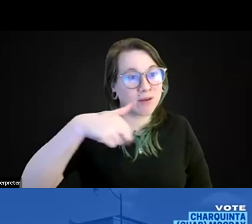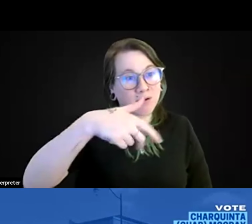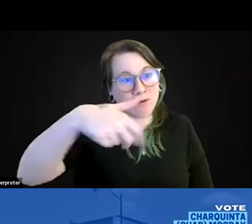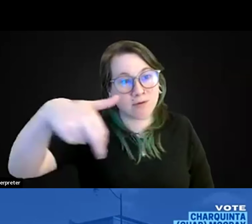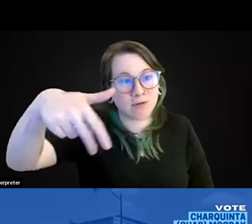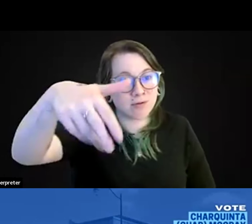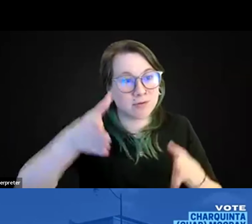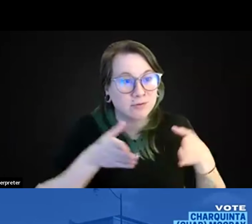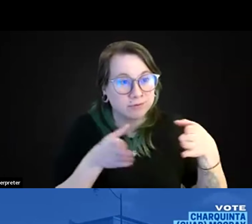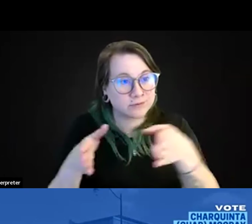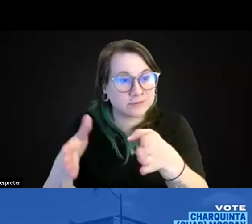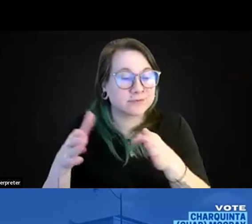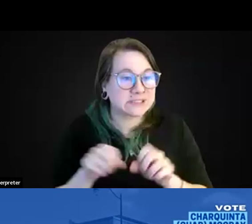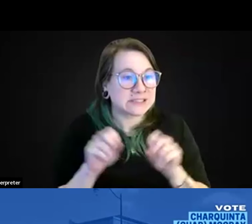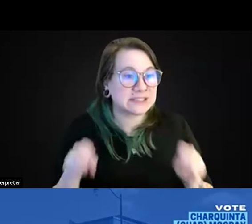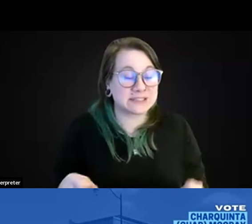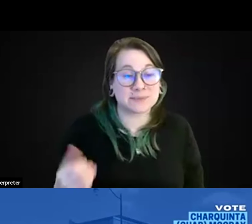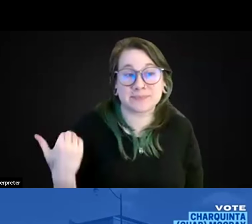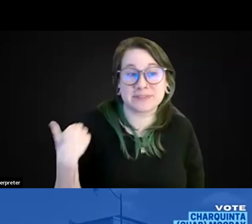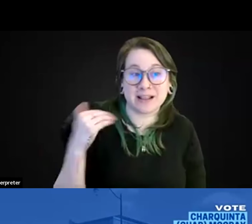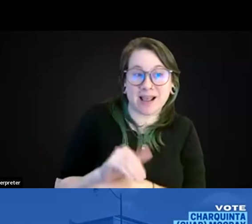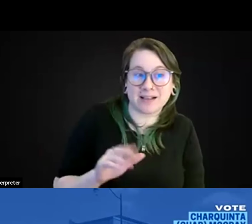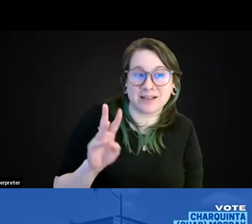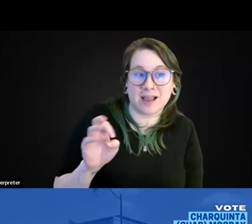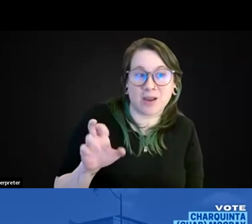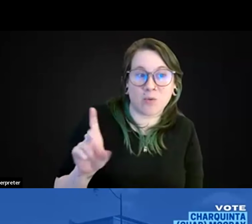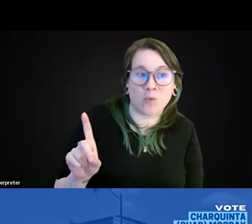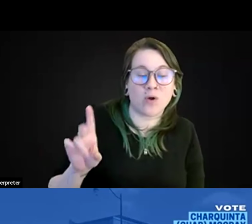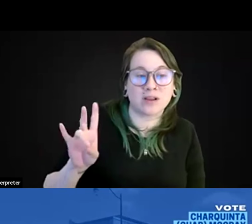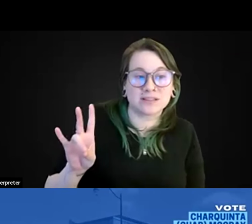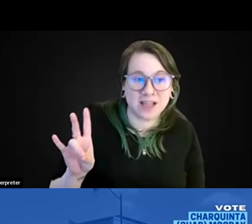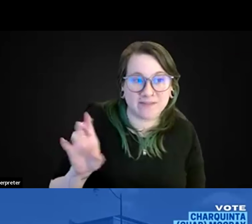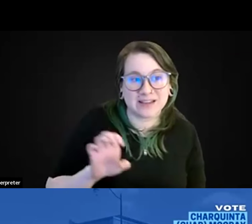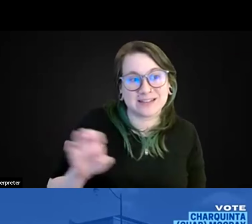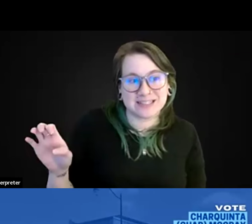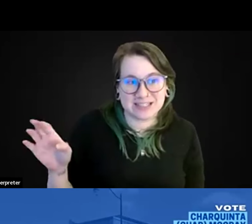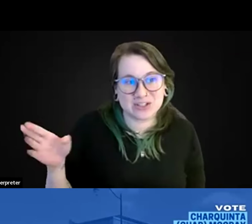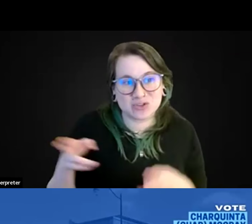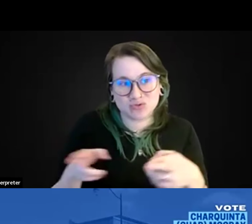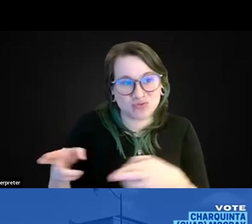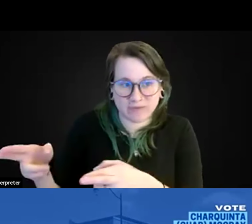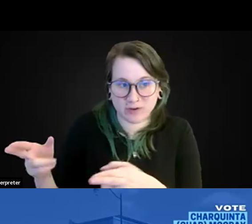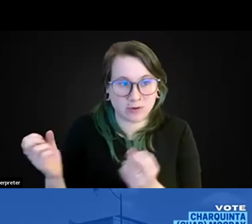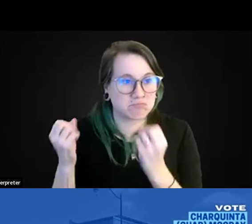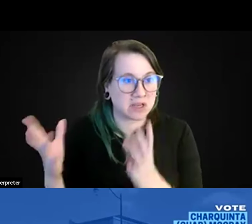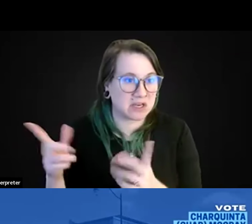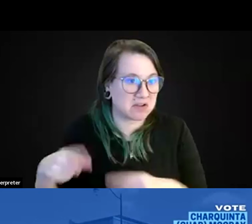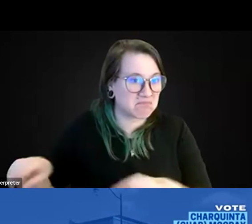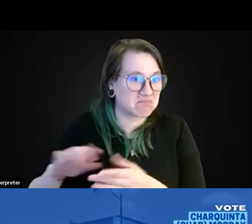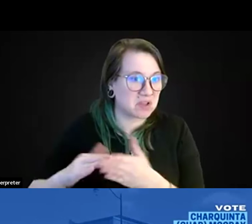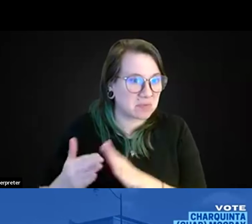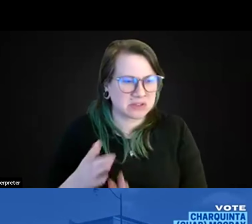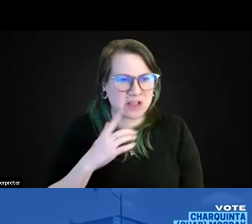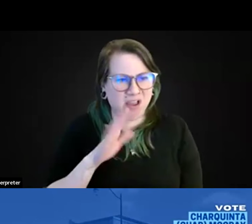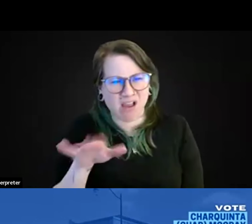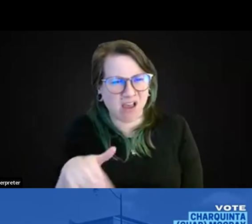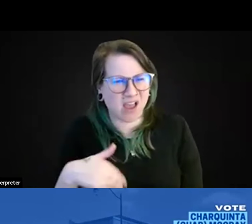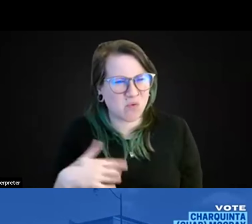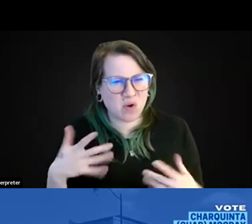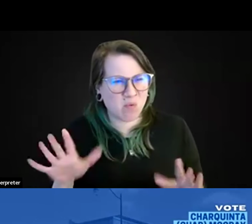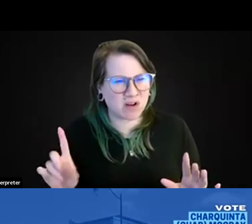Last night in Ward 7, east of the river, several of the community members there said, hey, we don't want you just to